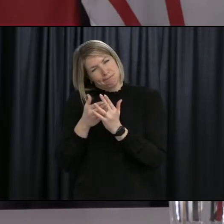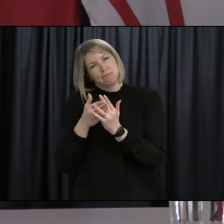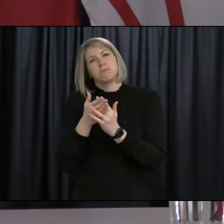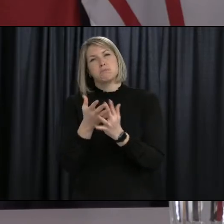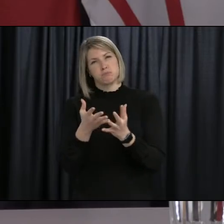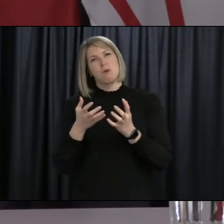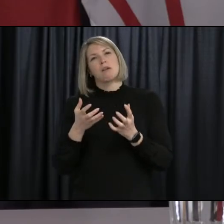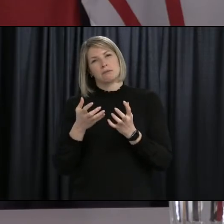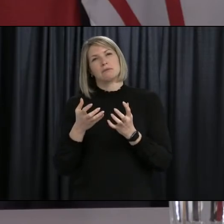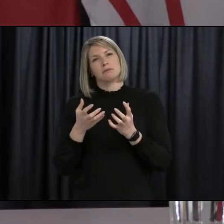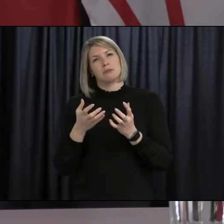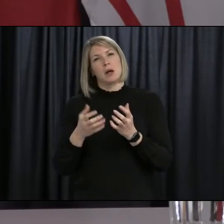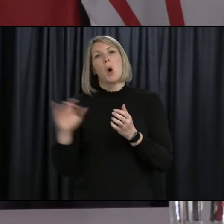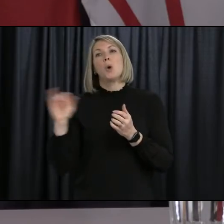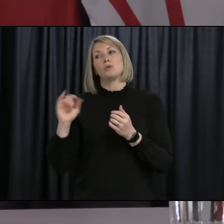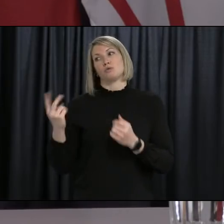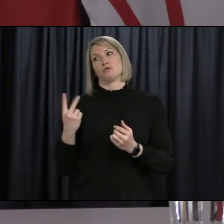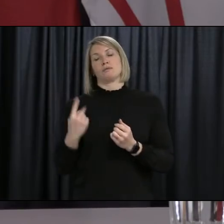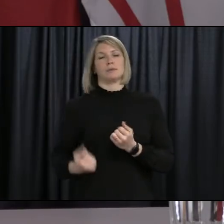Fitzgerald and her team.